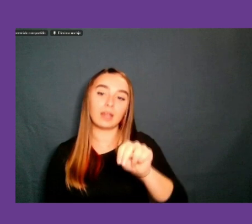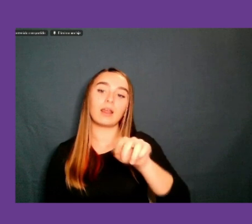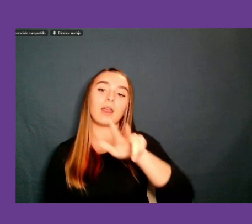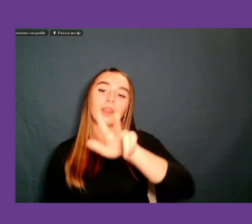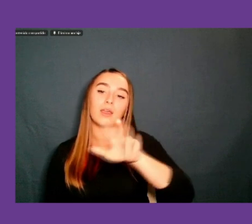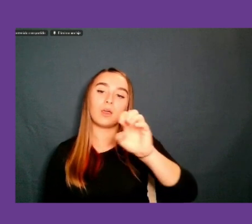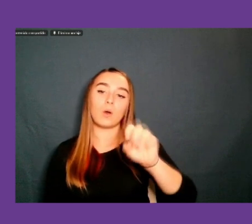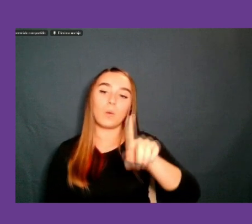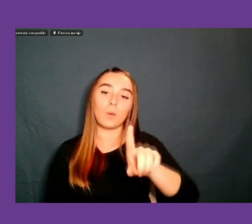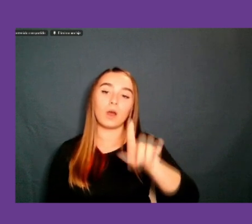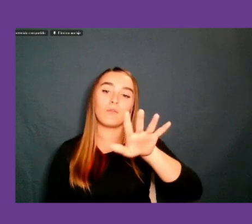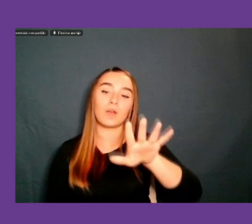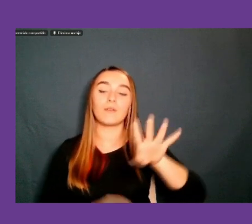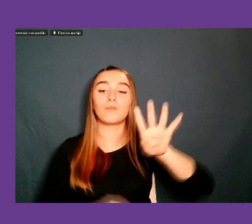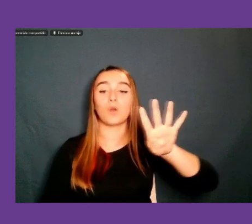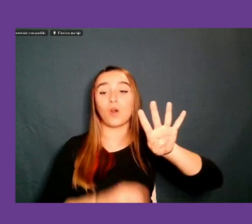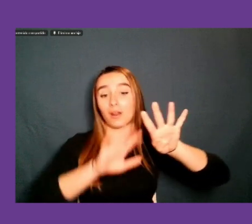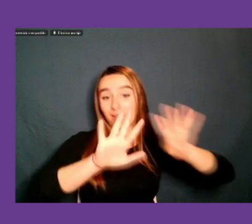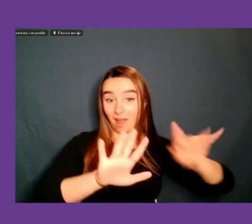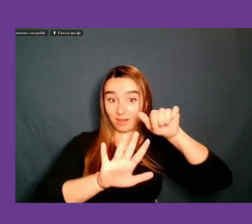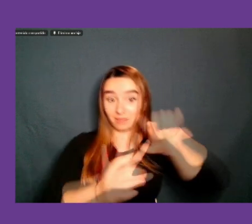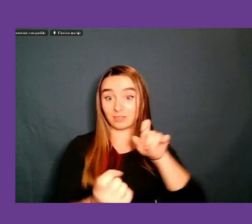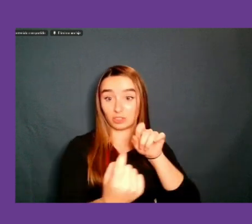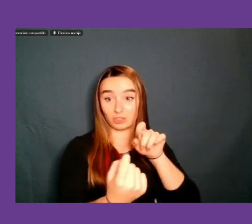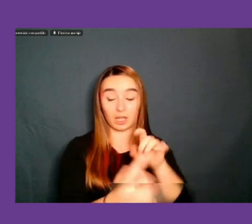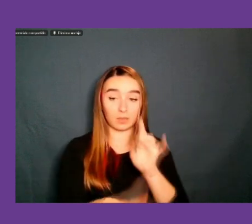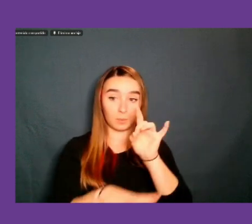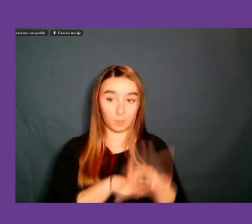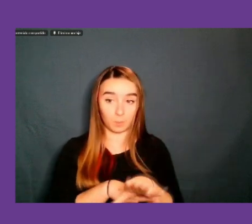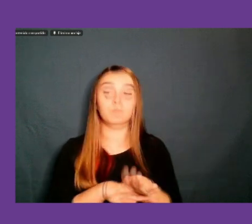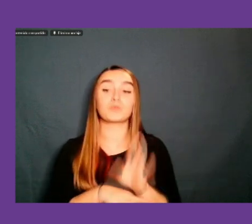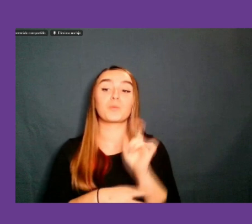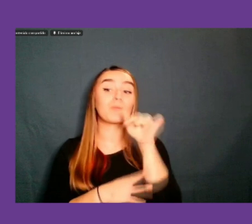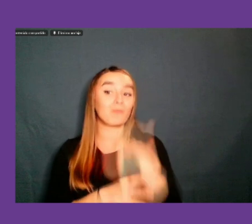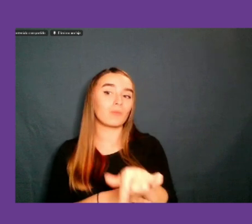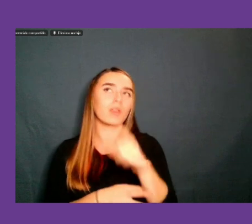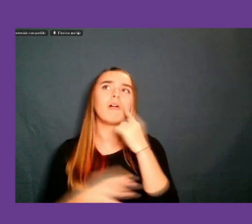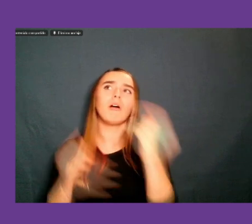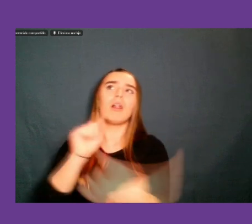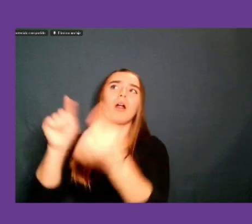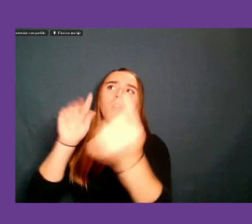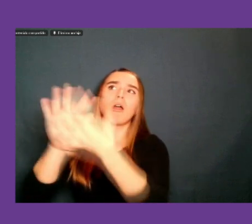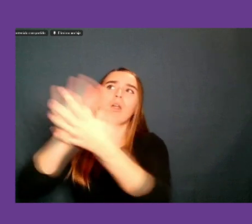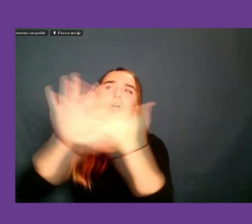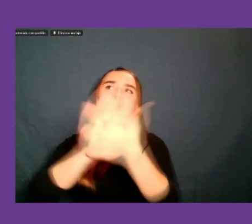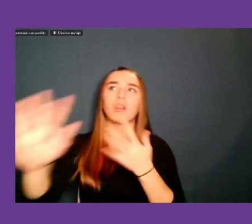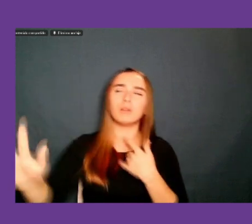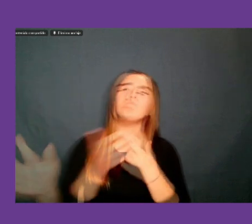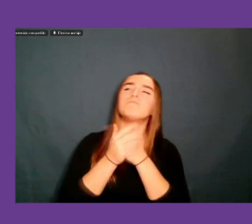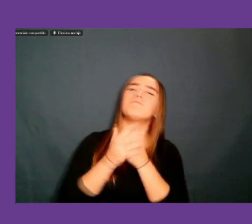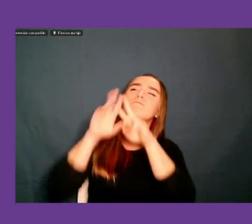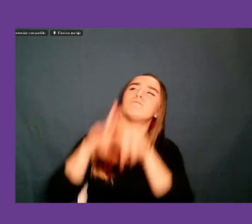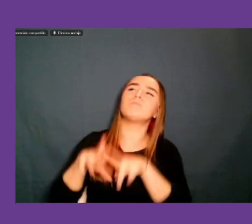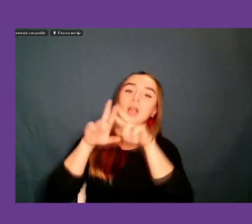will post that also in the chat in a while. Here, anyone can follow the discussion. So it's a completely open and transparent discussion, which